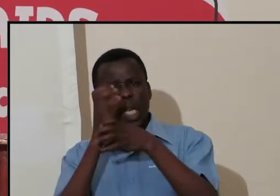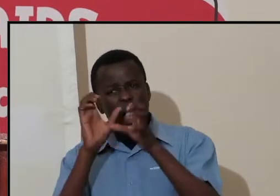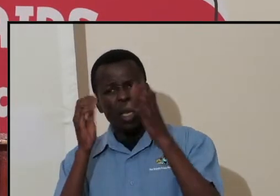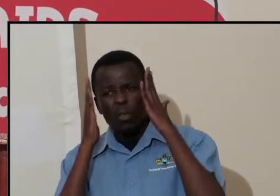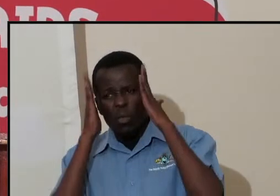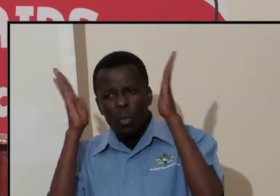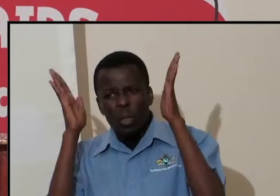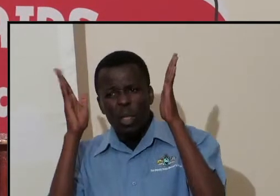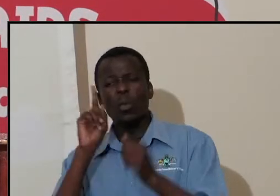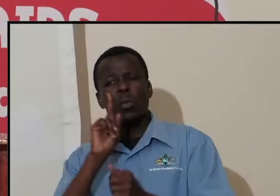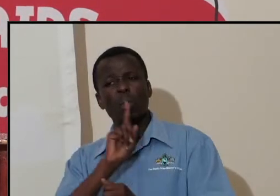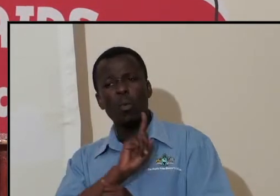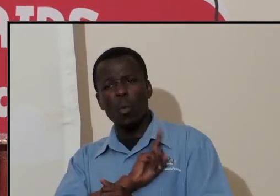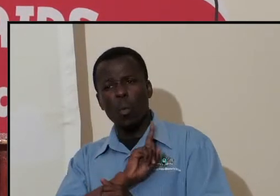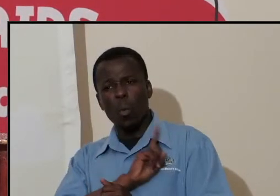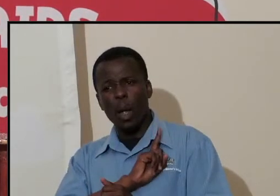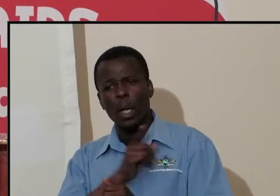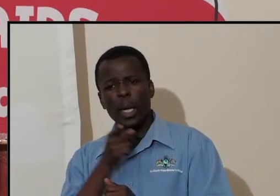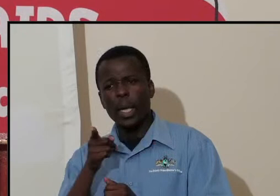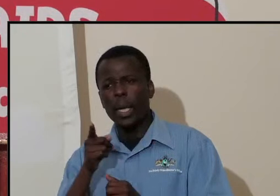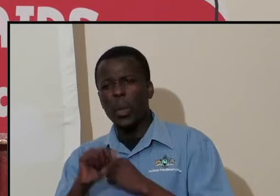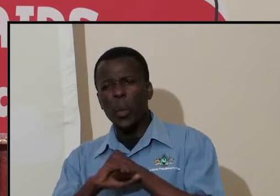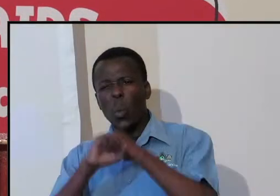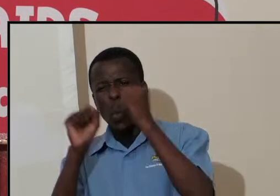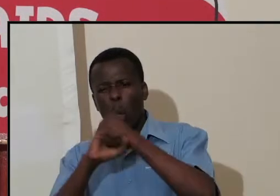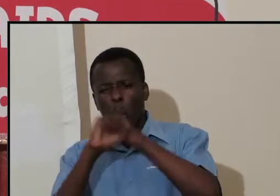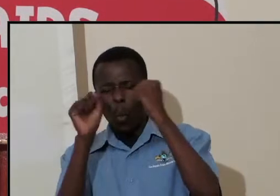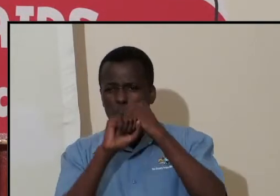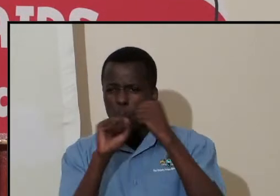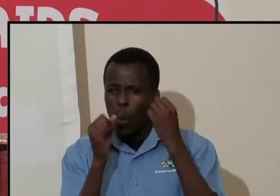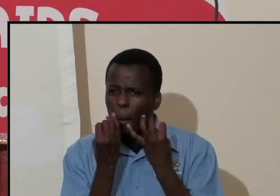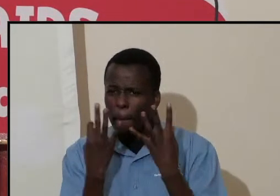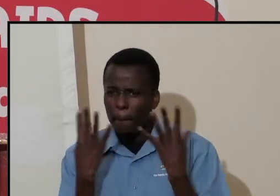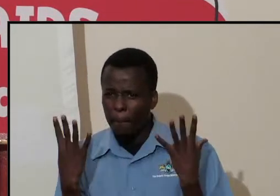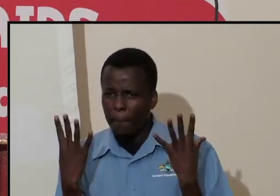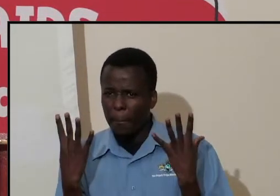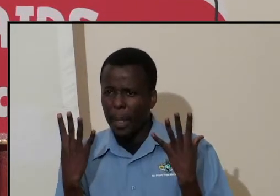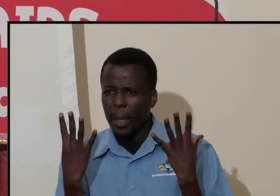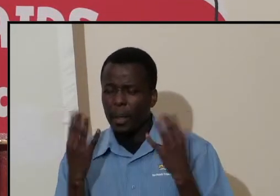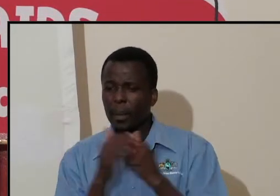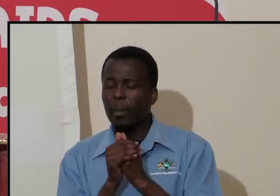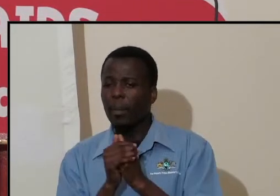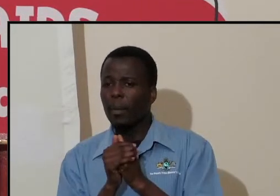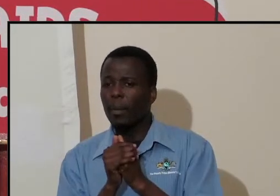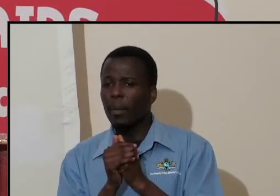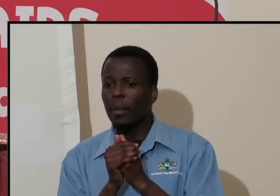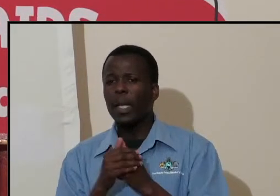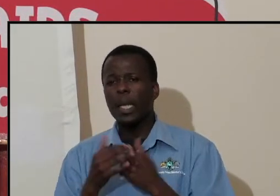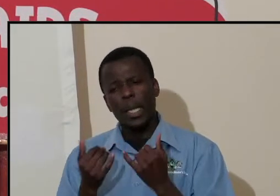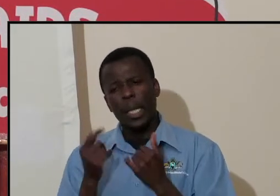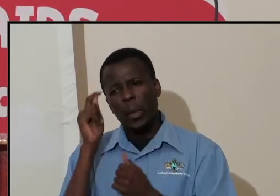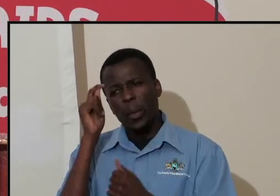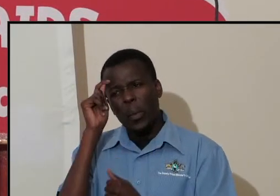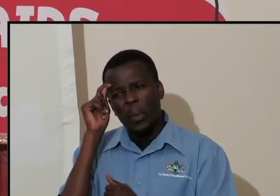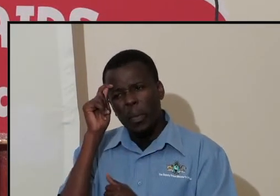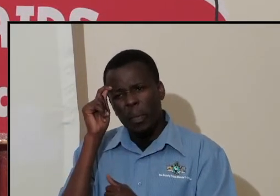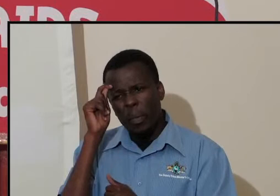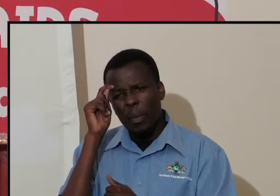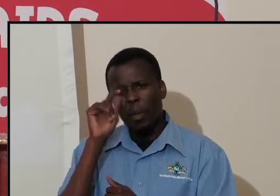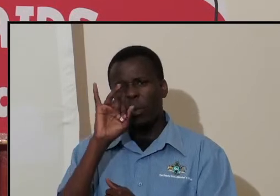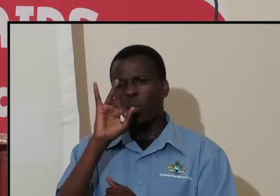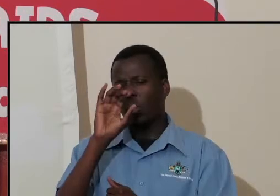HIV response. It is encouraging to note that, based on our projections and estimates as of